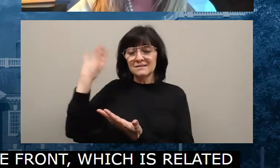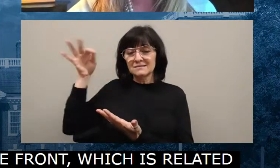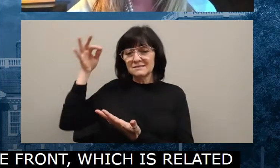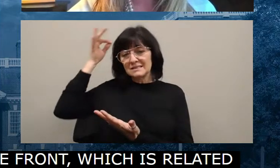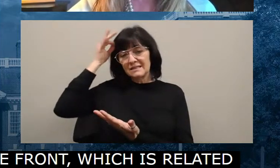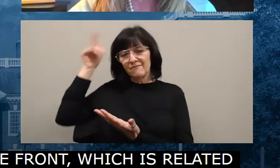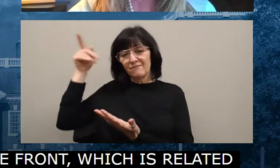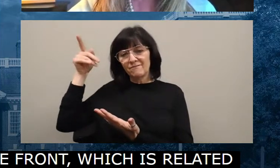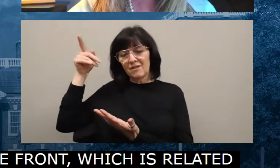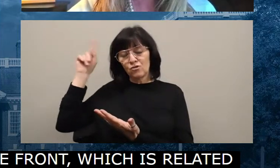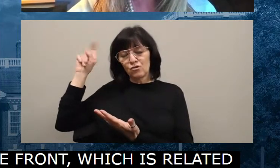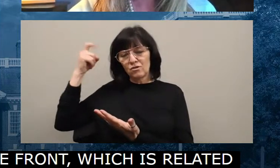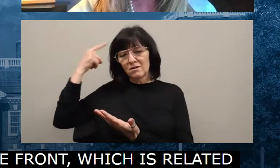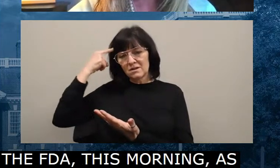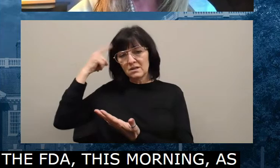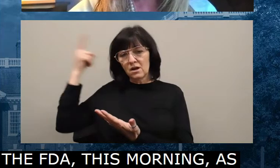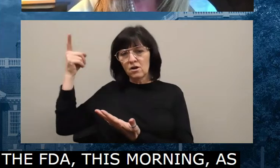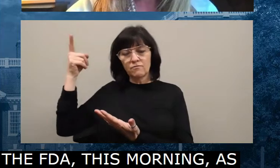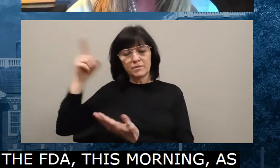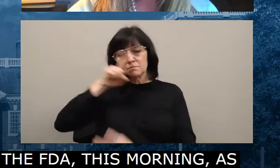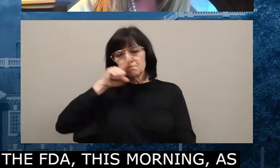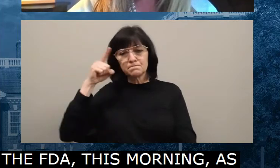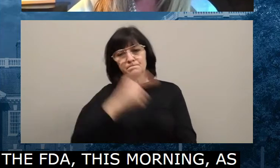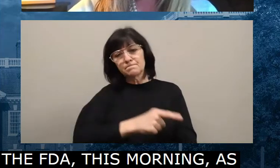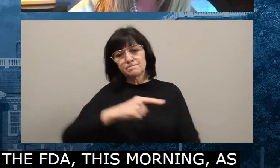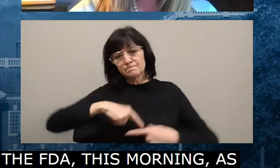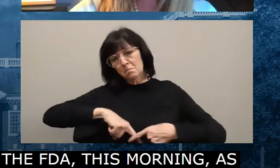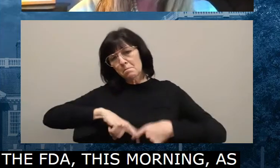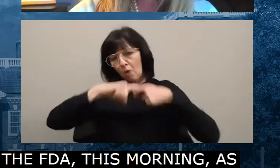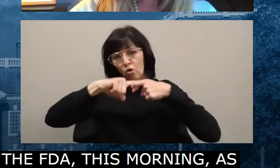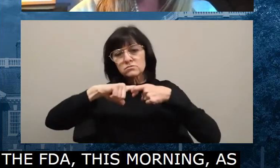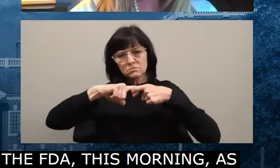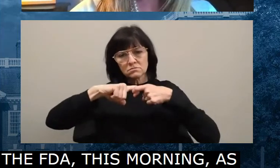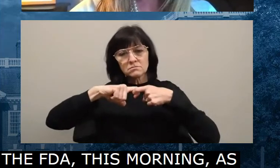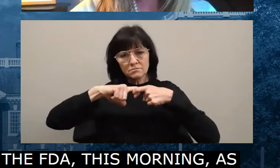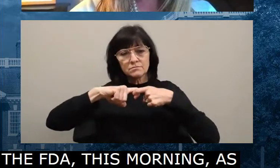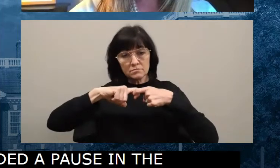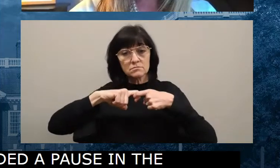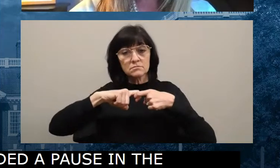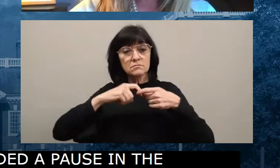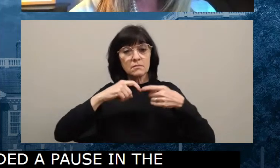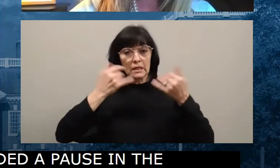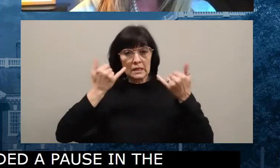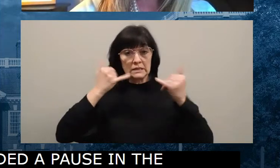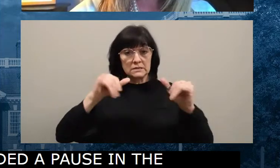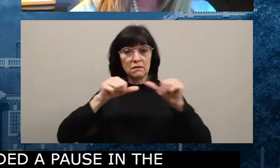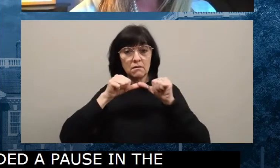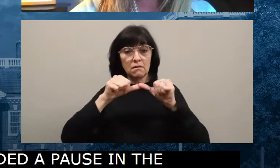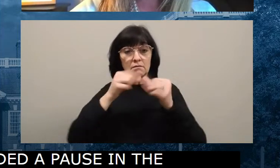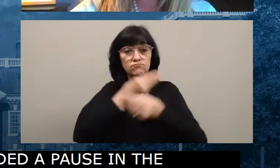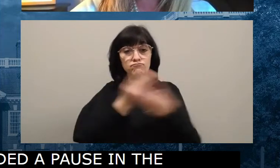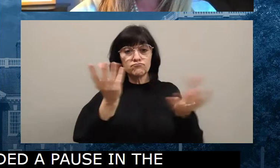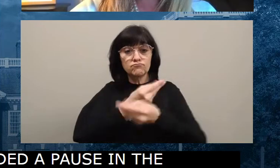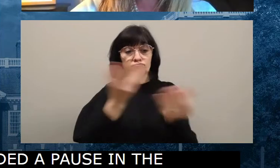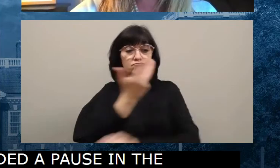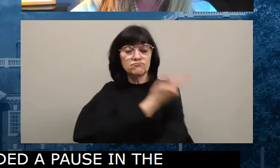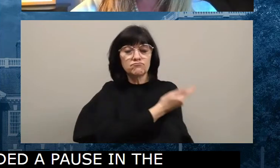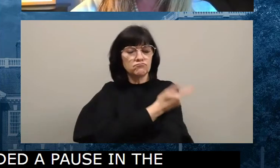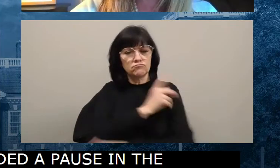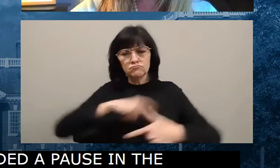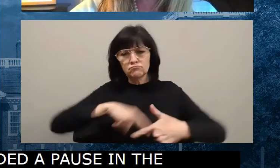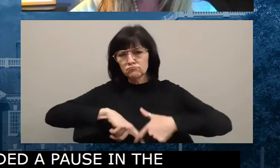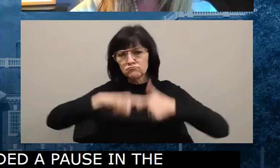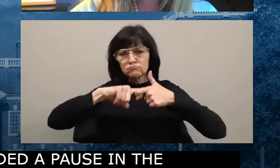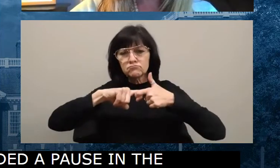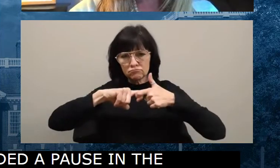pause in the Johnson & Johnson administration based on 6 cases of blood clots nationwide in women